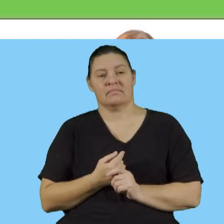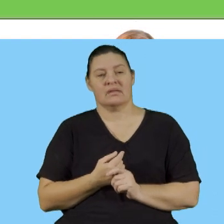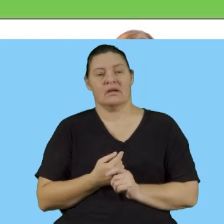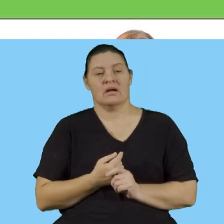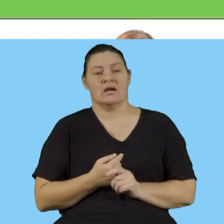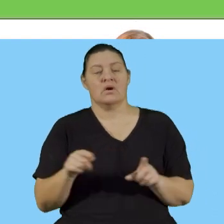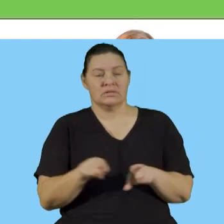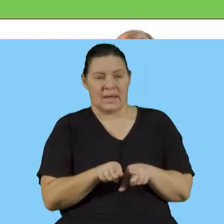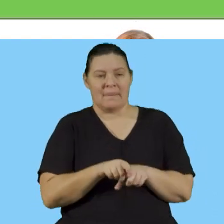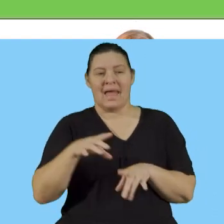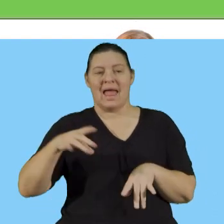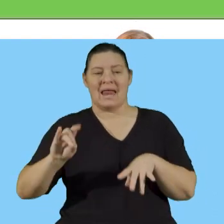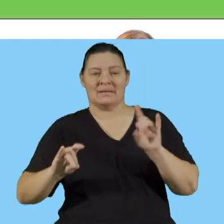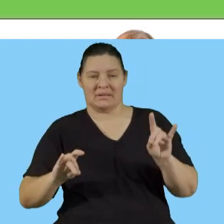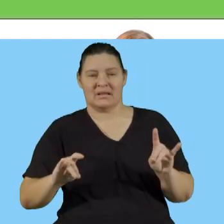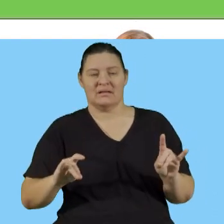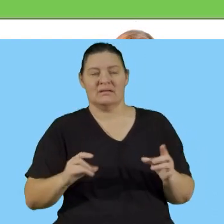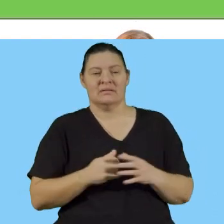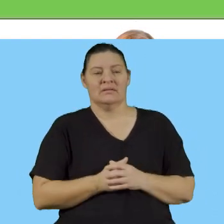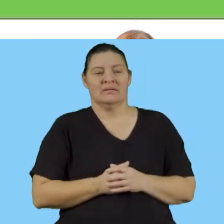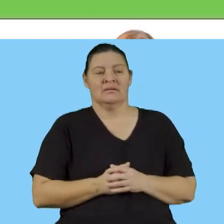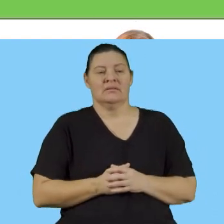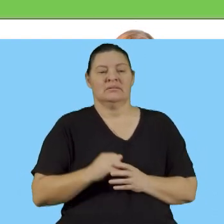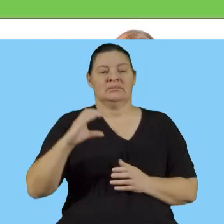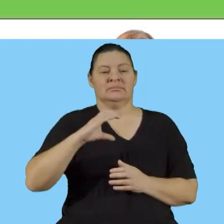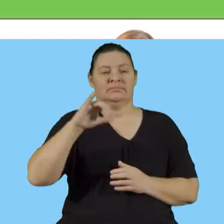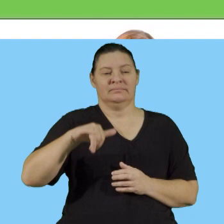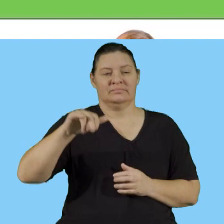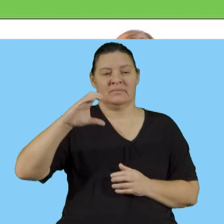yes, and animals such as the cyanobacteria.